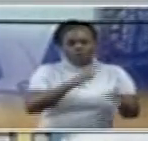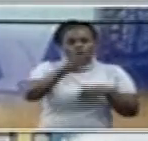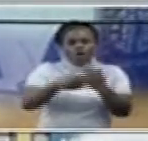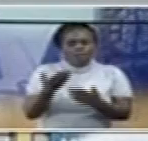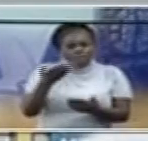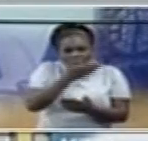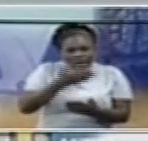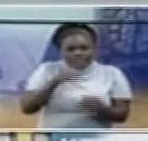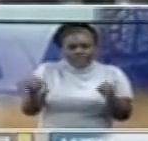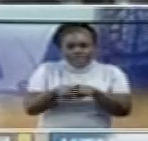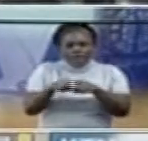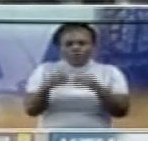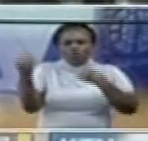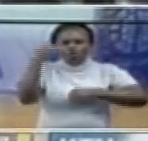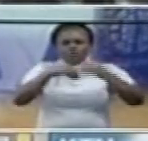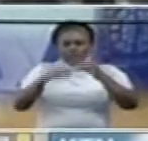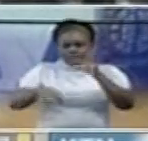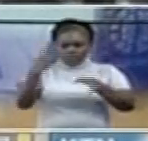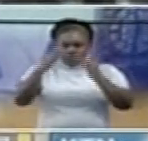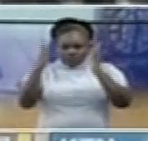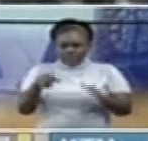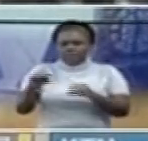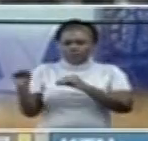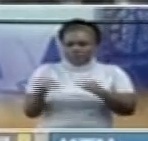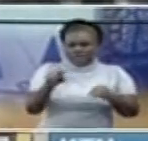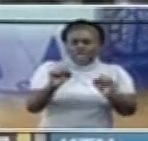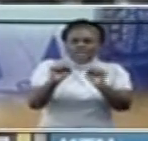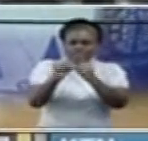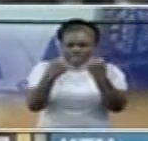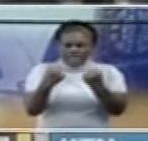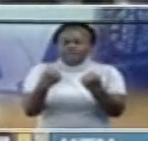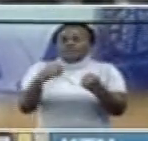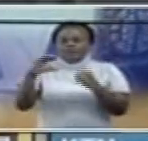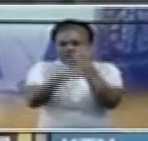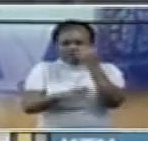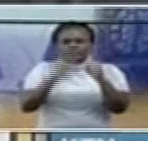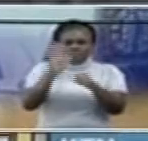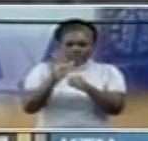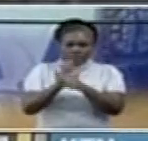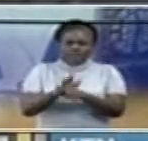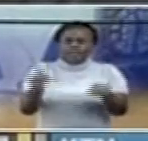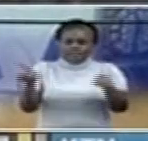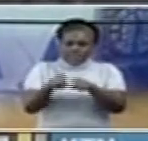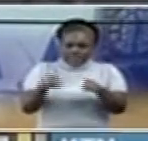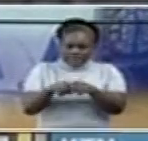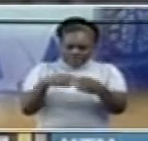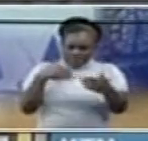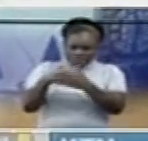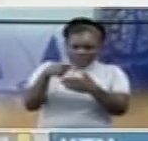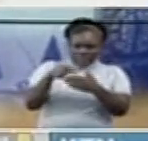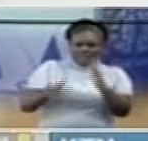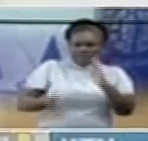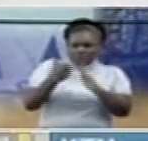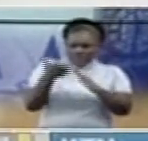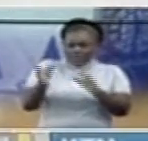marketers and consumers alike, with analysts saying the move would save the country a fortune in the long term. According to industry estimates, inefficiency